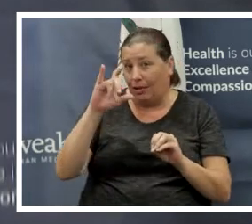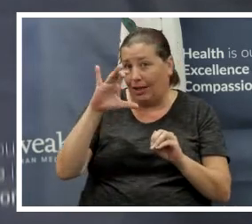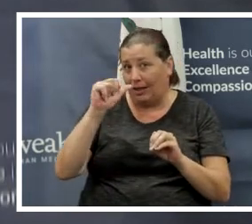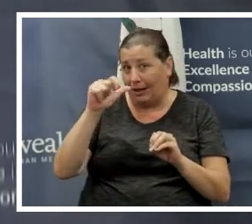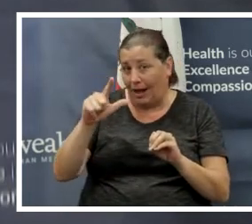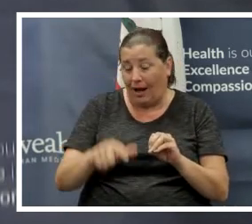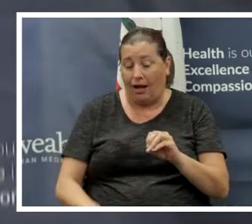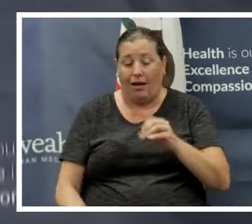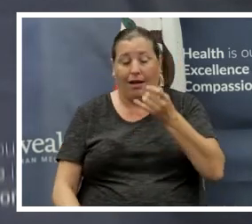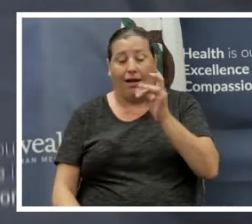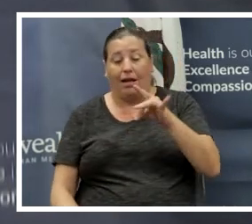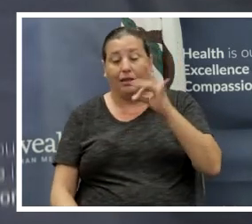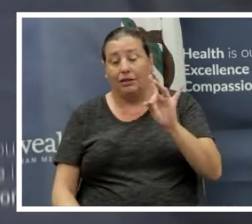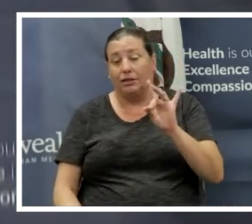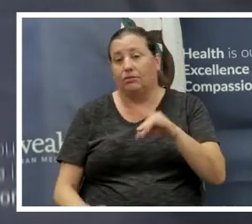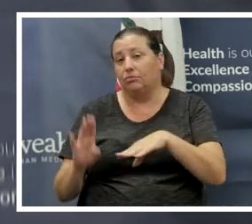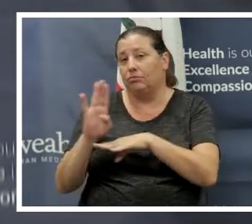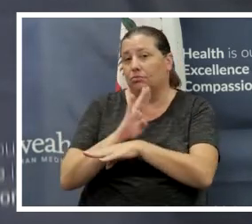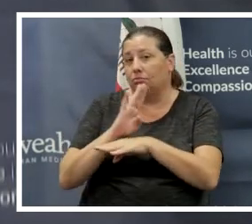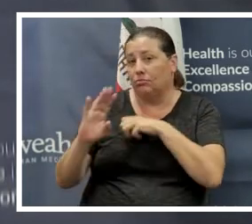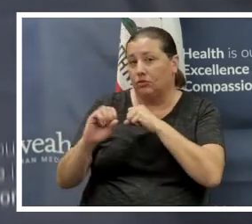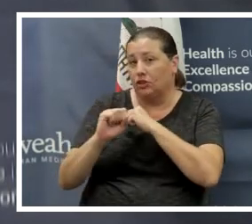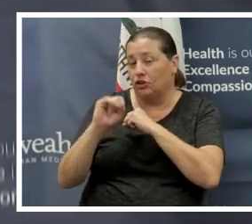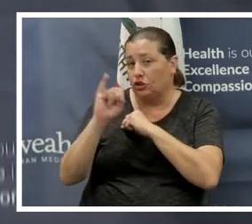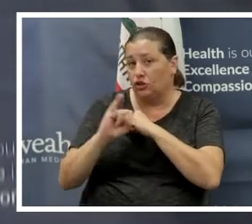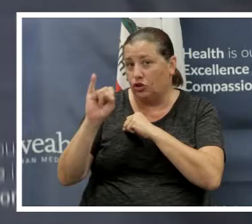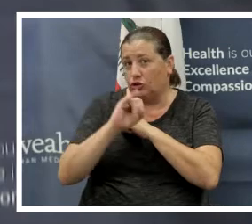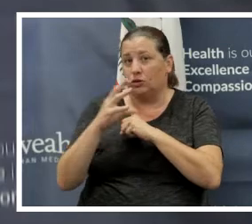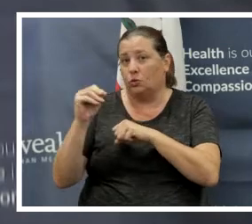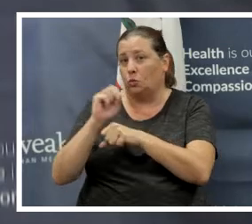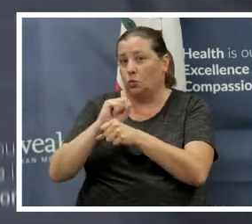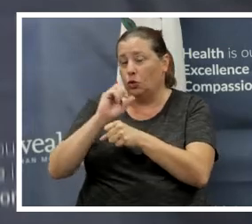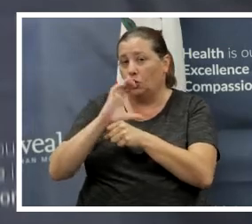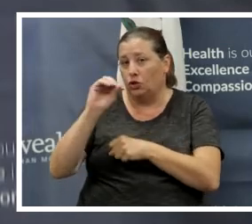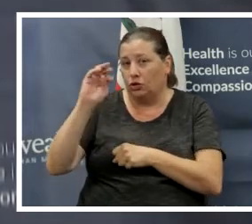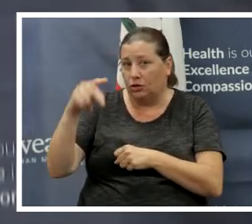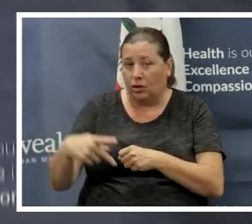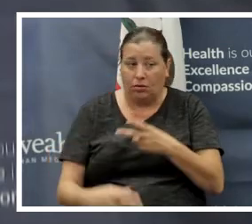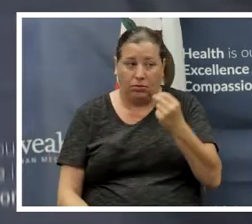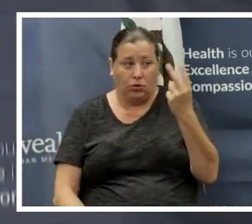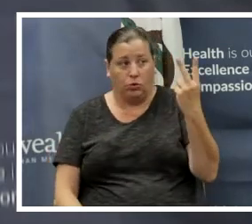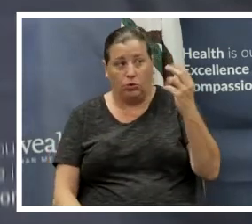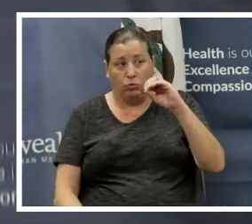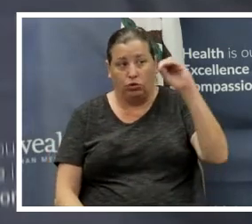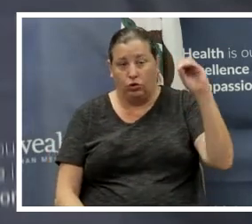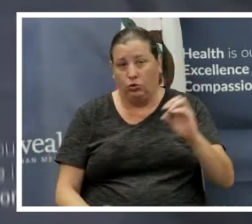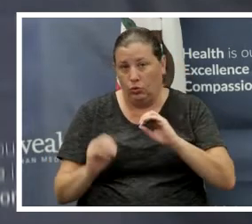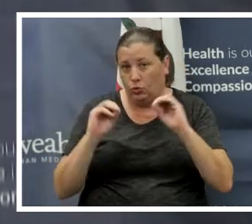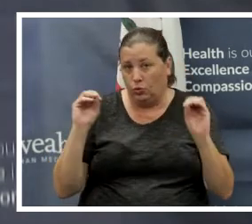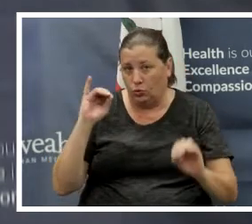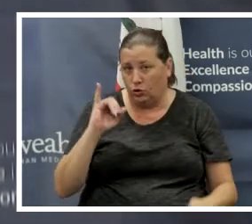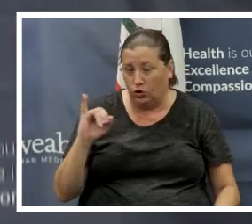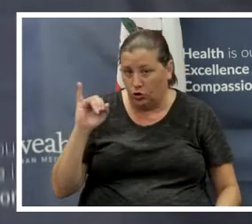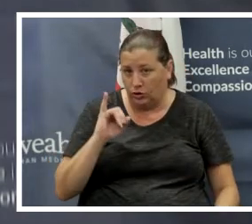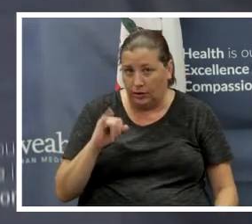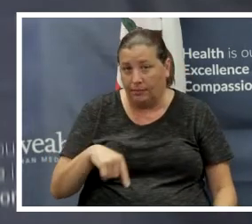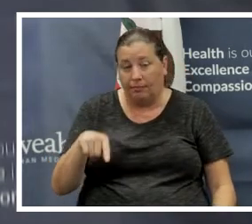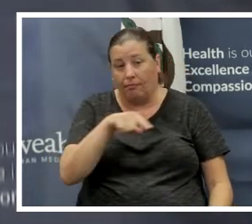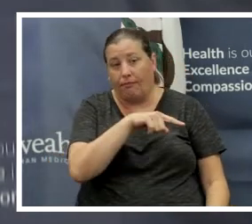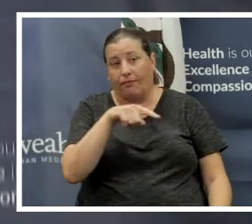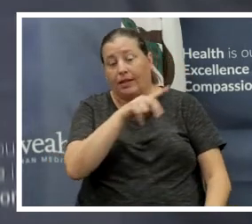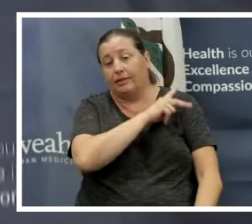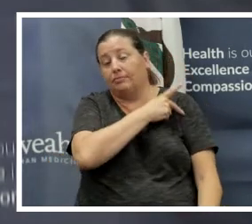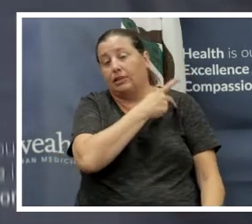by commercial insurance or workers' compensation, and only 2% were uninsured. These patients stayed in the hospital